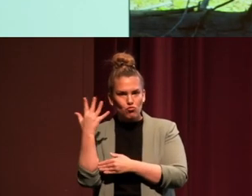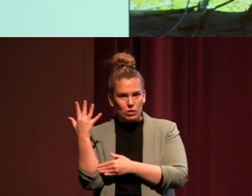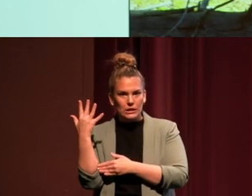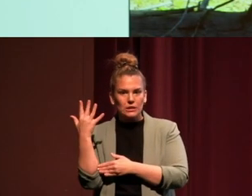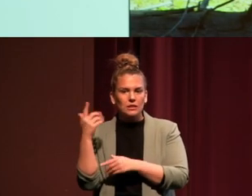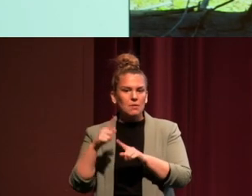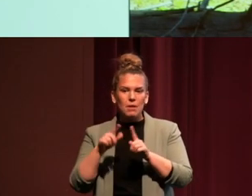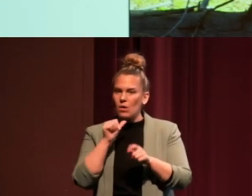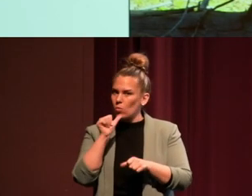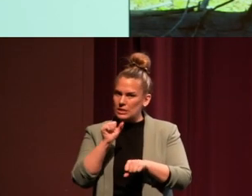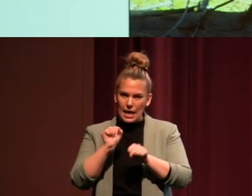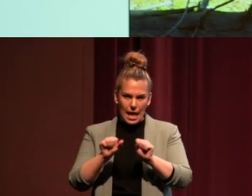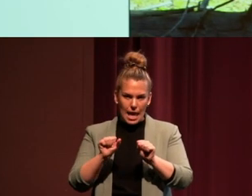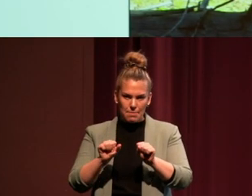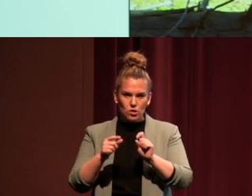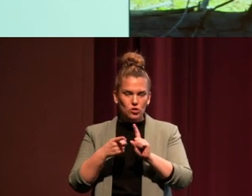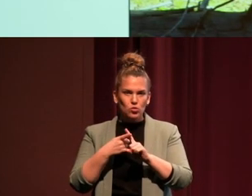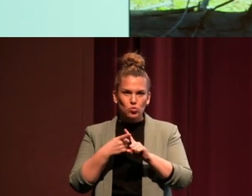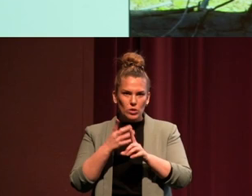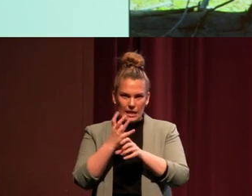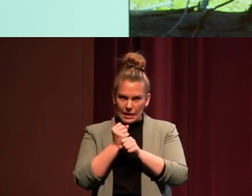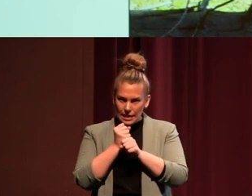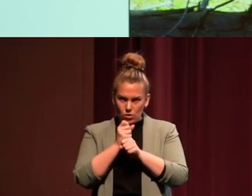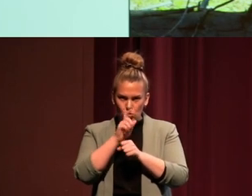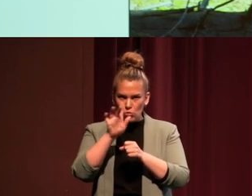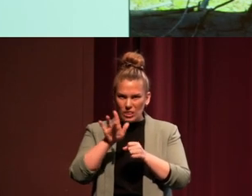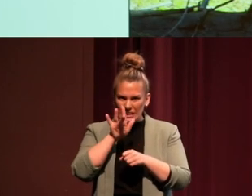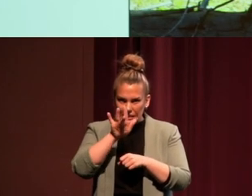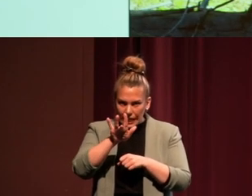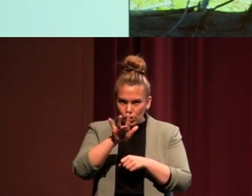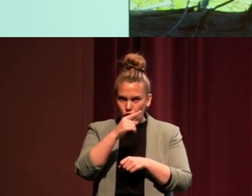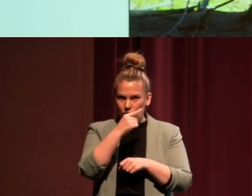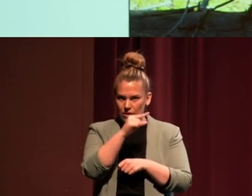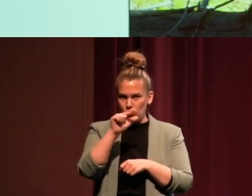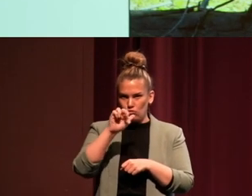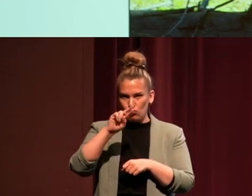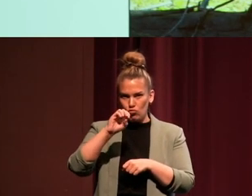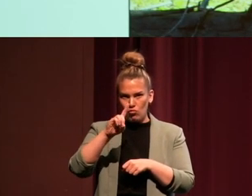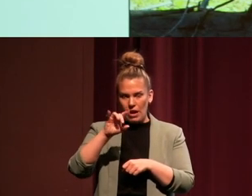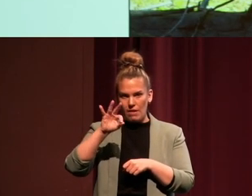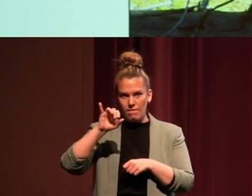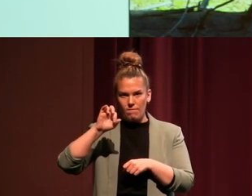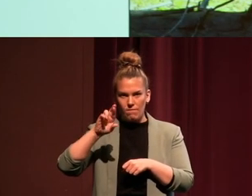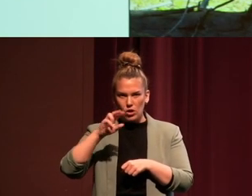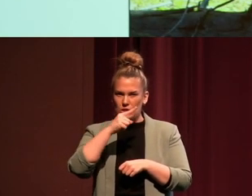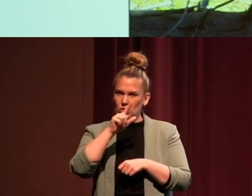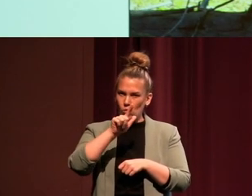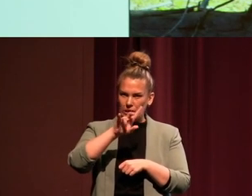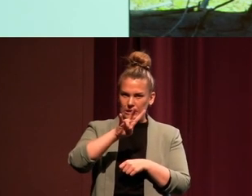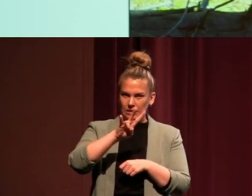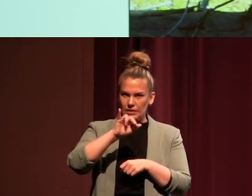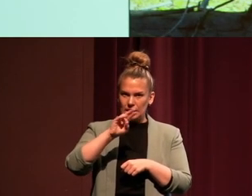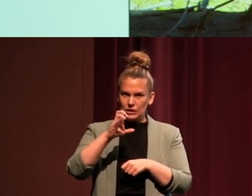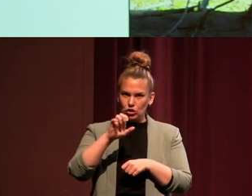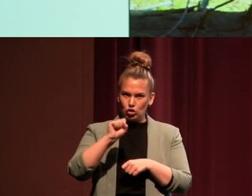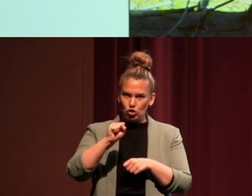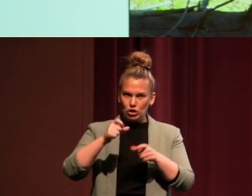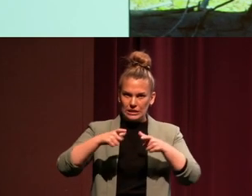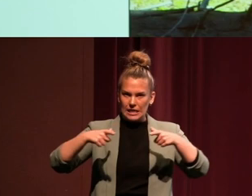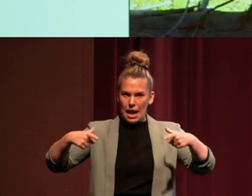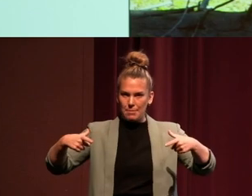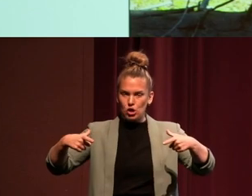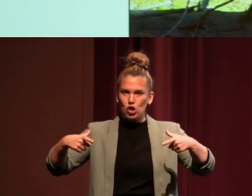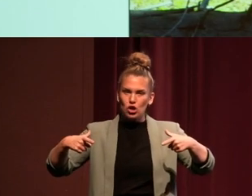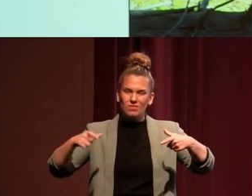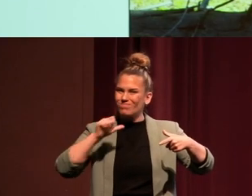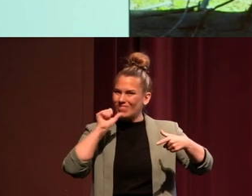I was not able to get this to the center of this grand fir. This grand fir was 27 inches in diameter. I wasn't able to get to